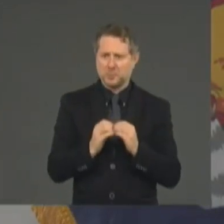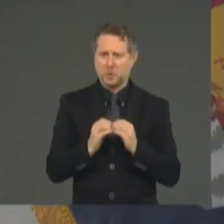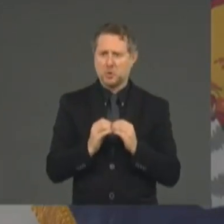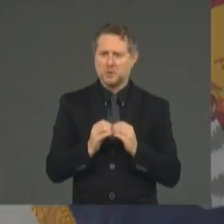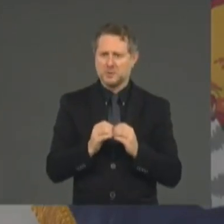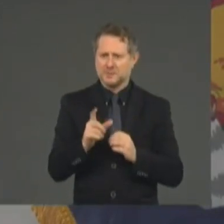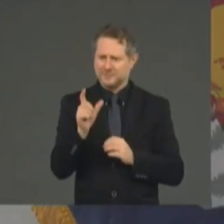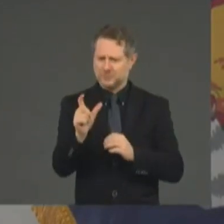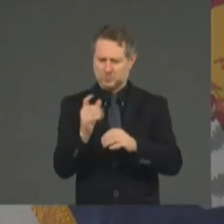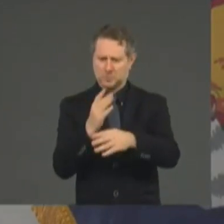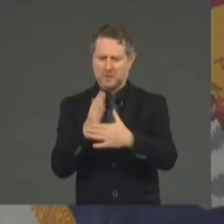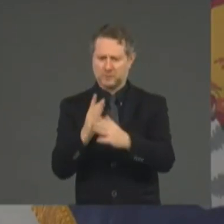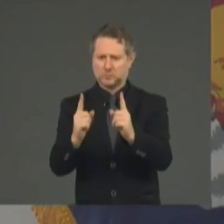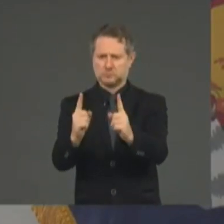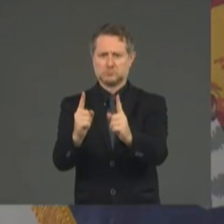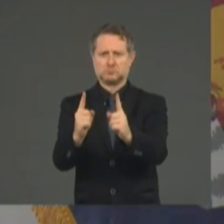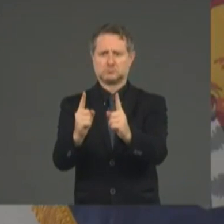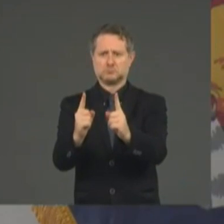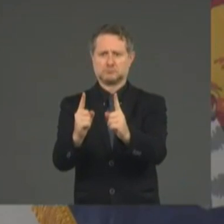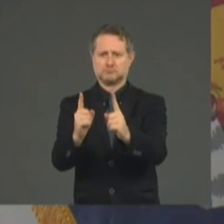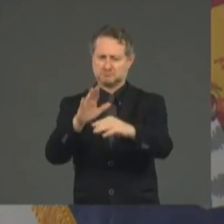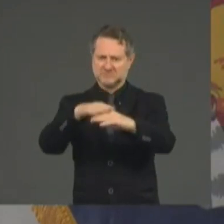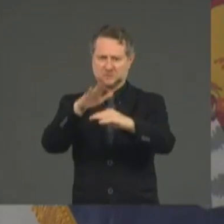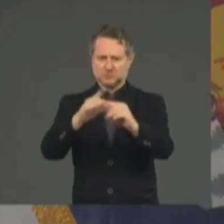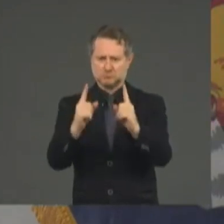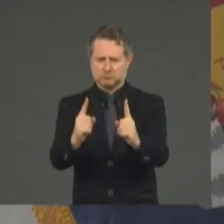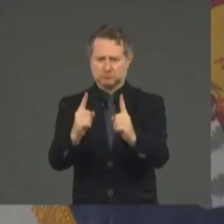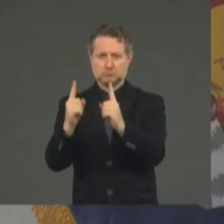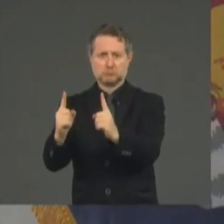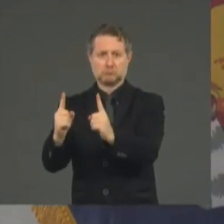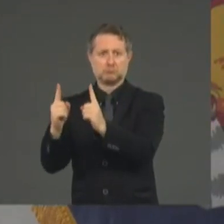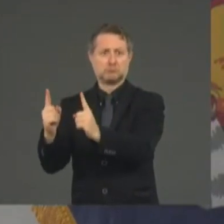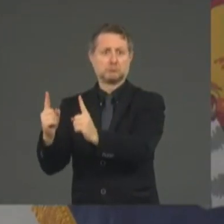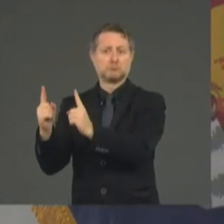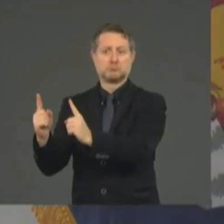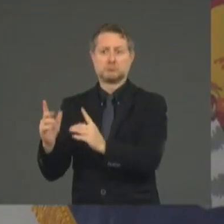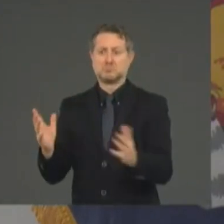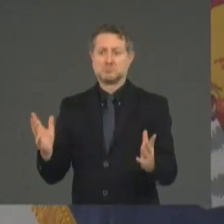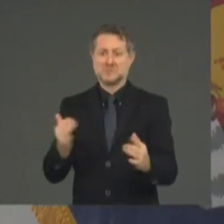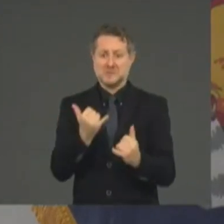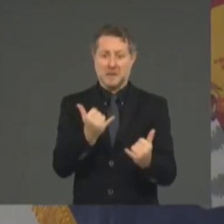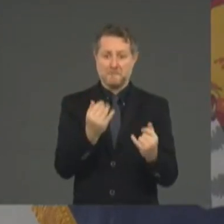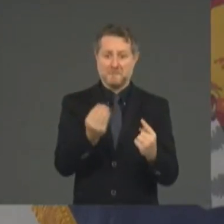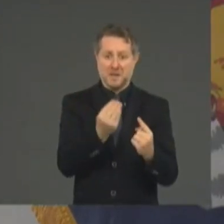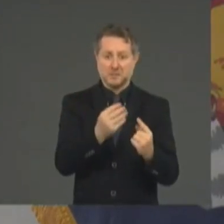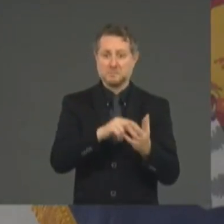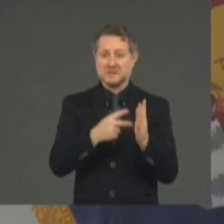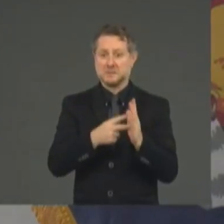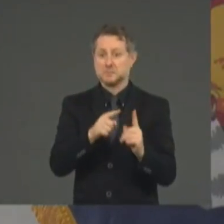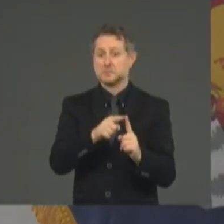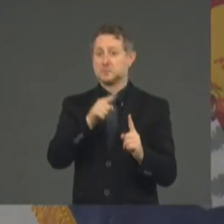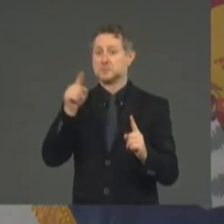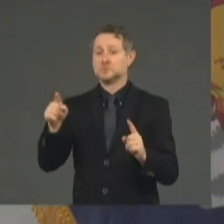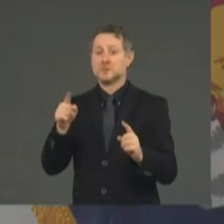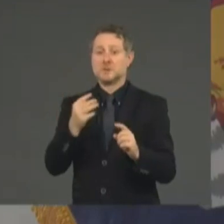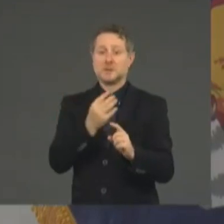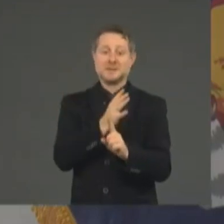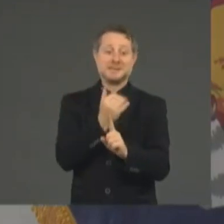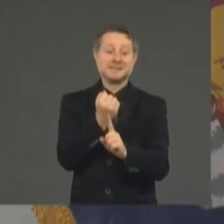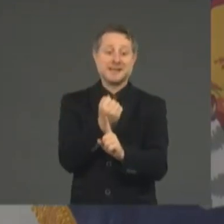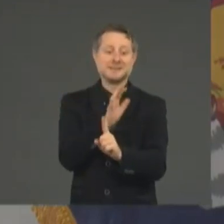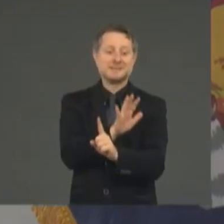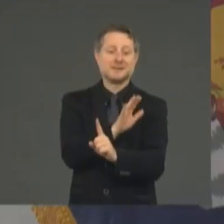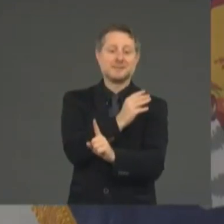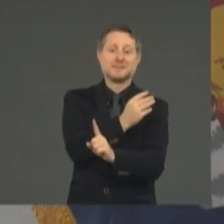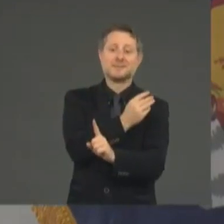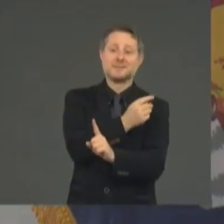rolling average must be. So today's Monday, Sunday, Saturday, Friday, that's the 3-day